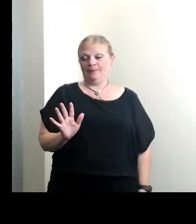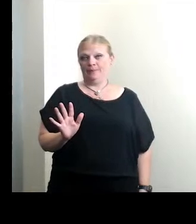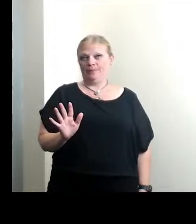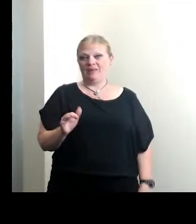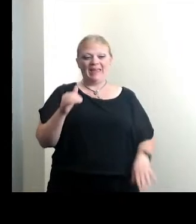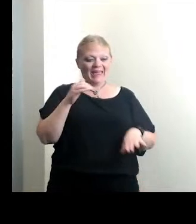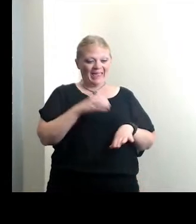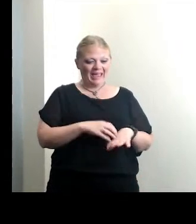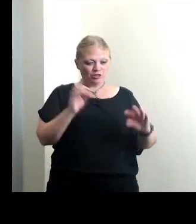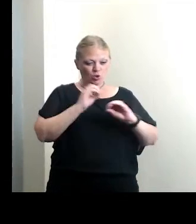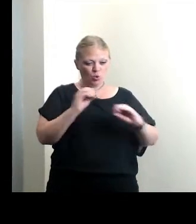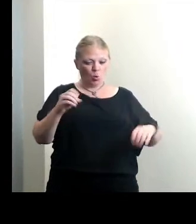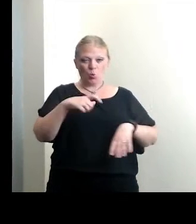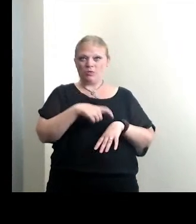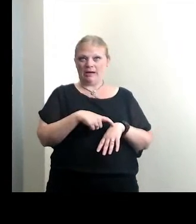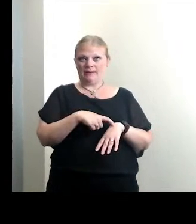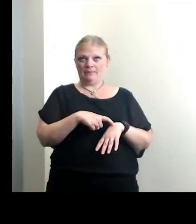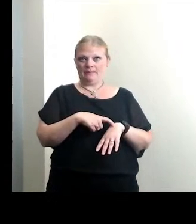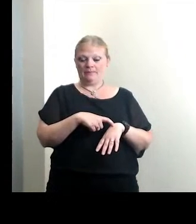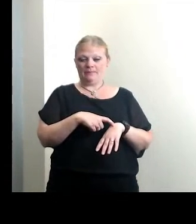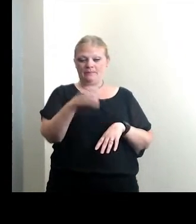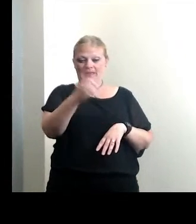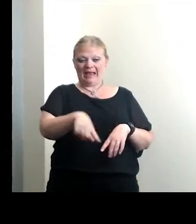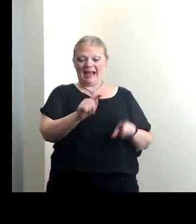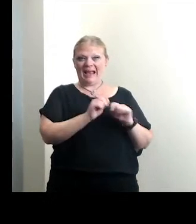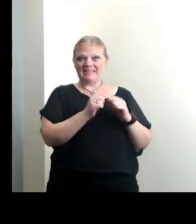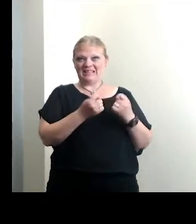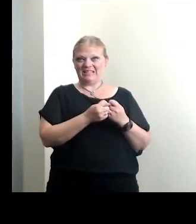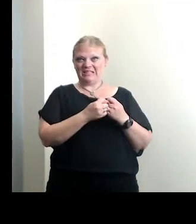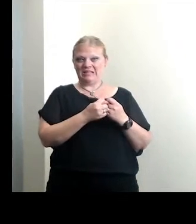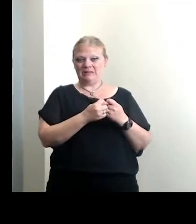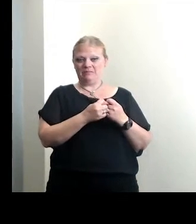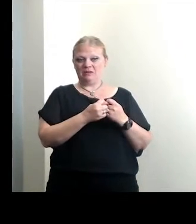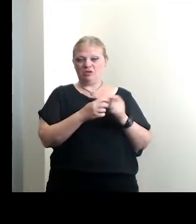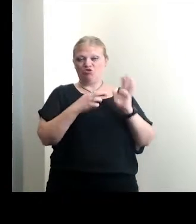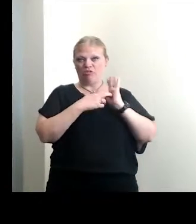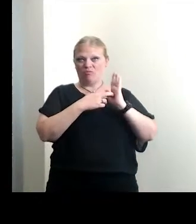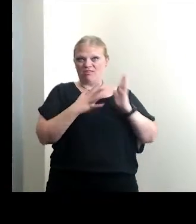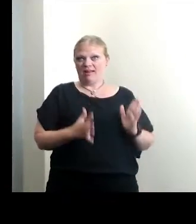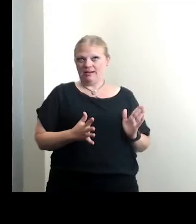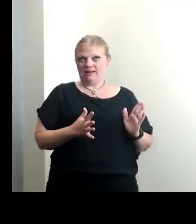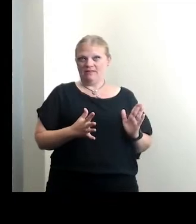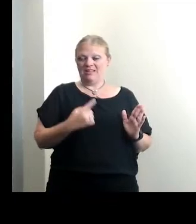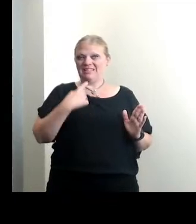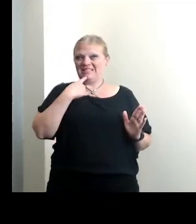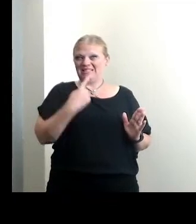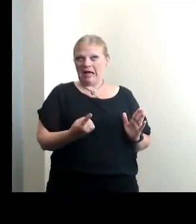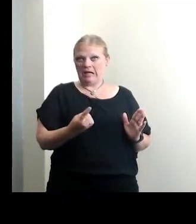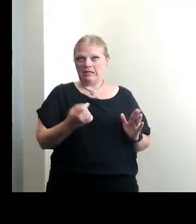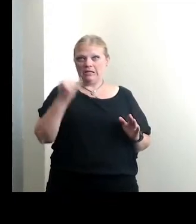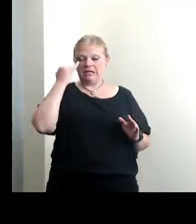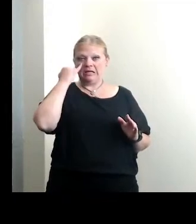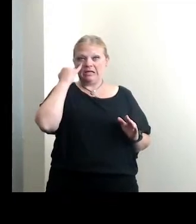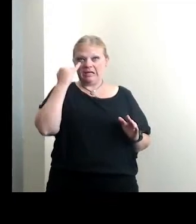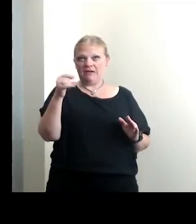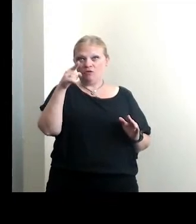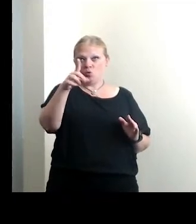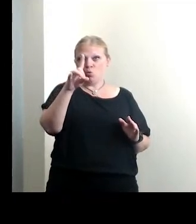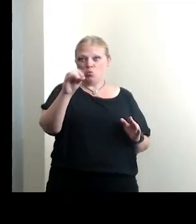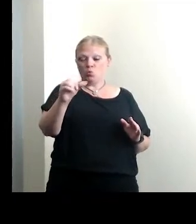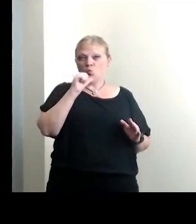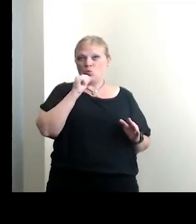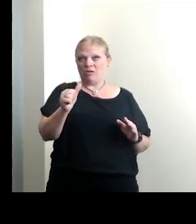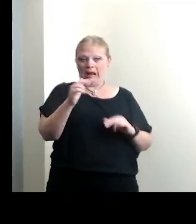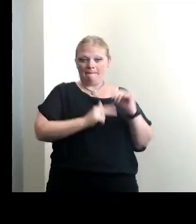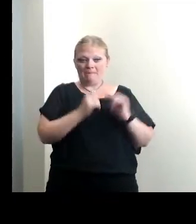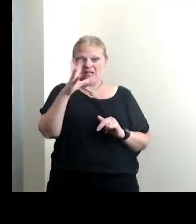at no time has the team representative said, if you do not build this